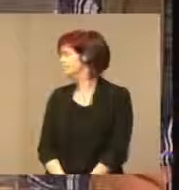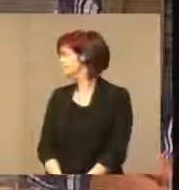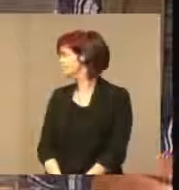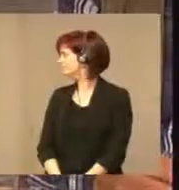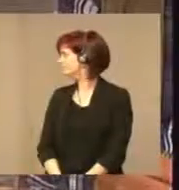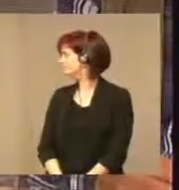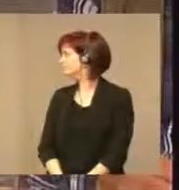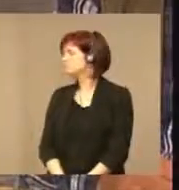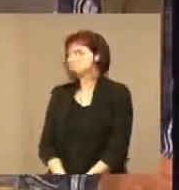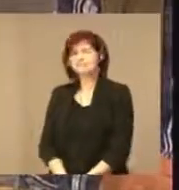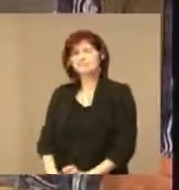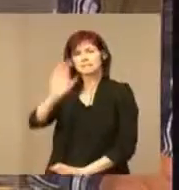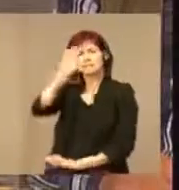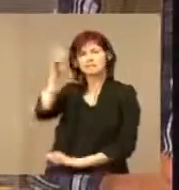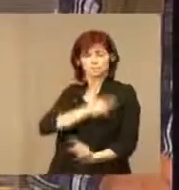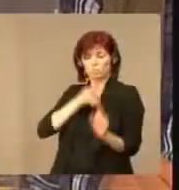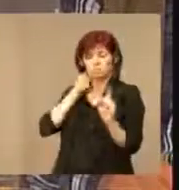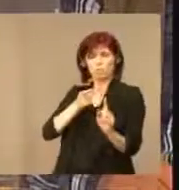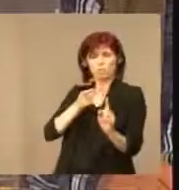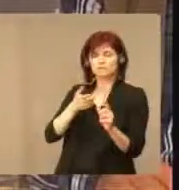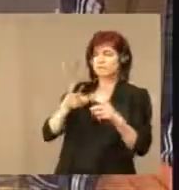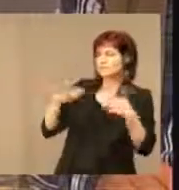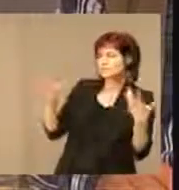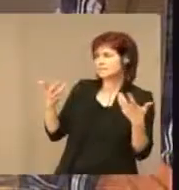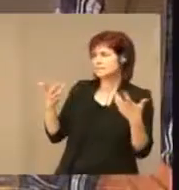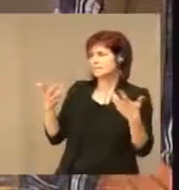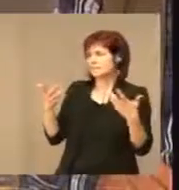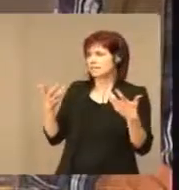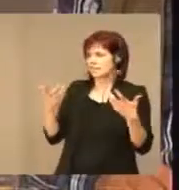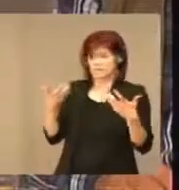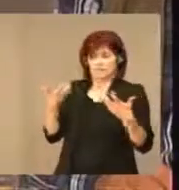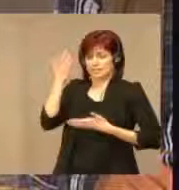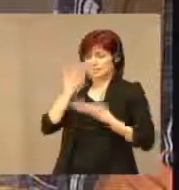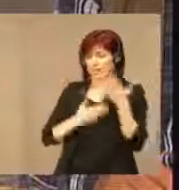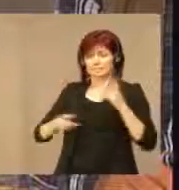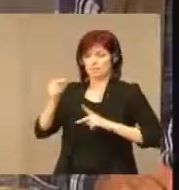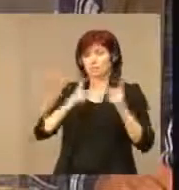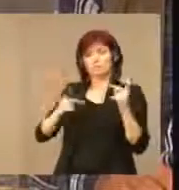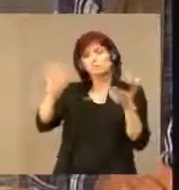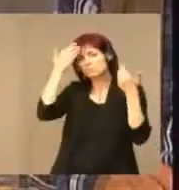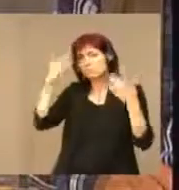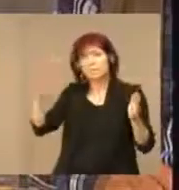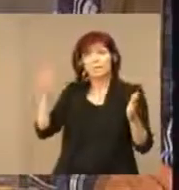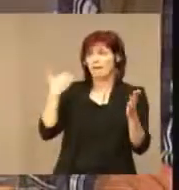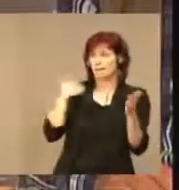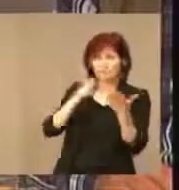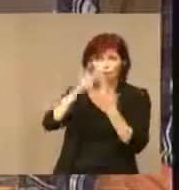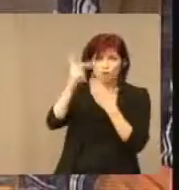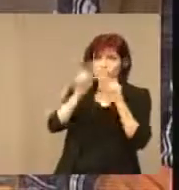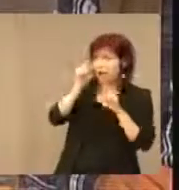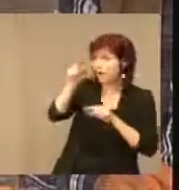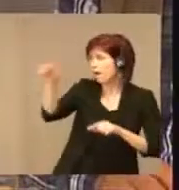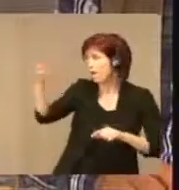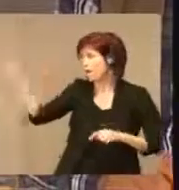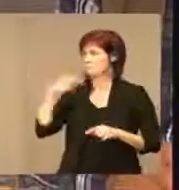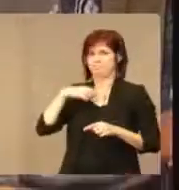So I guess the question is, like, people aren't really aware of, you know, some of the programs that are available and you